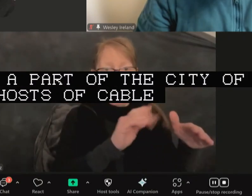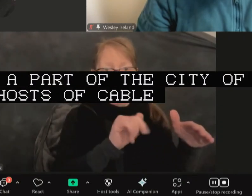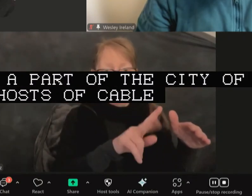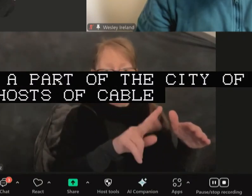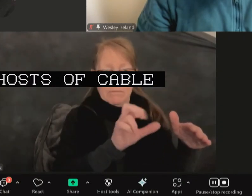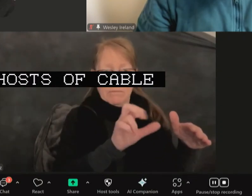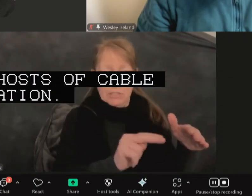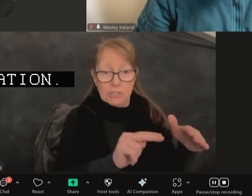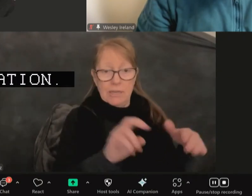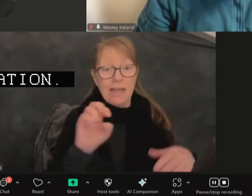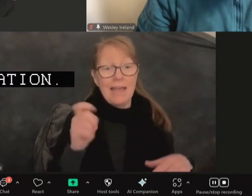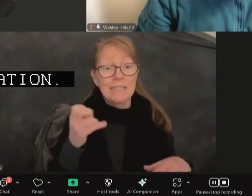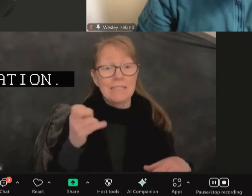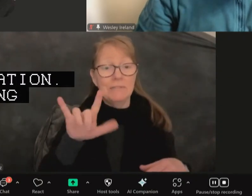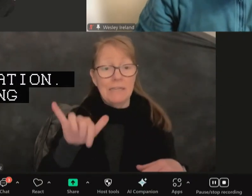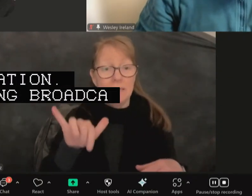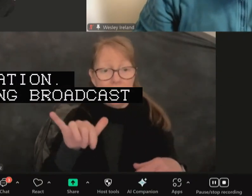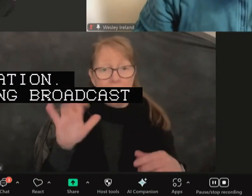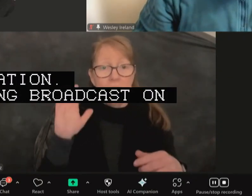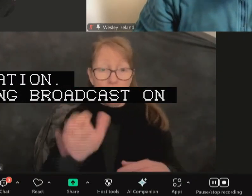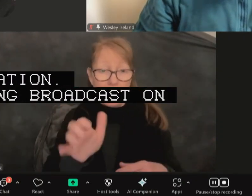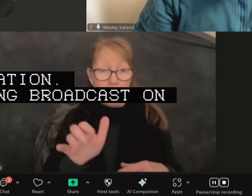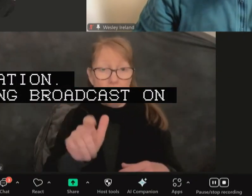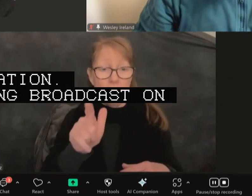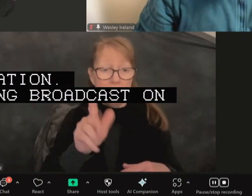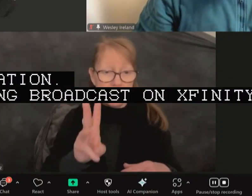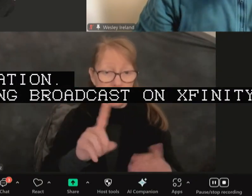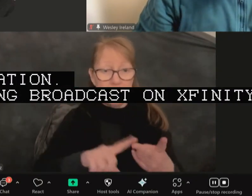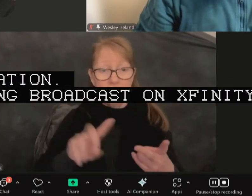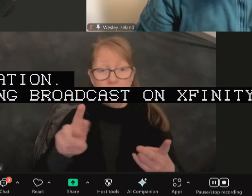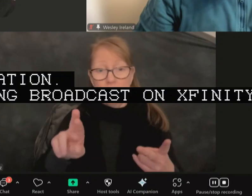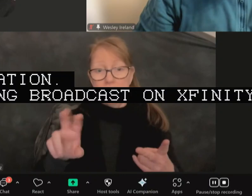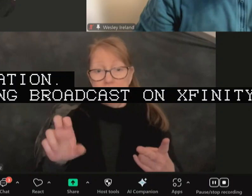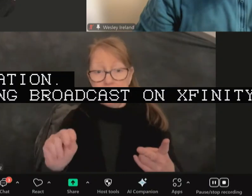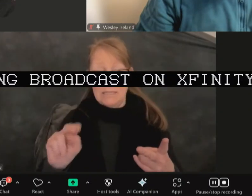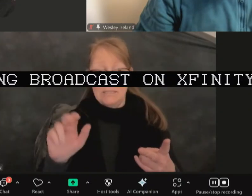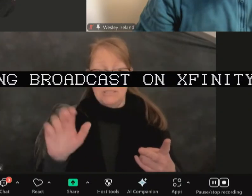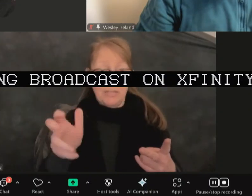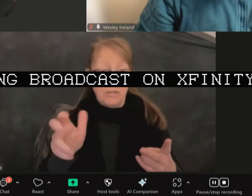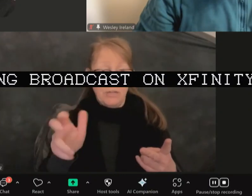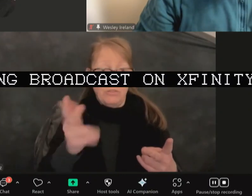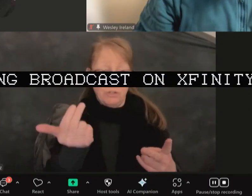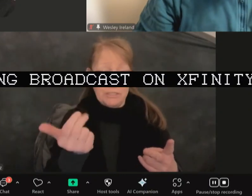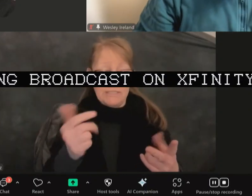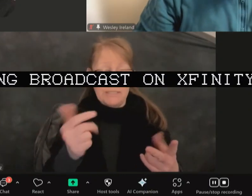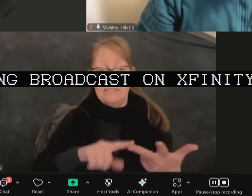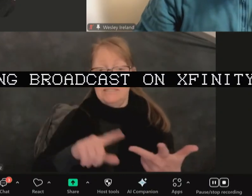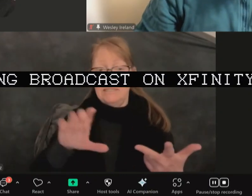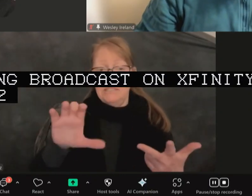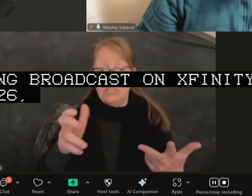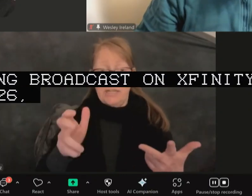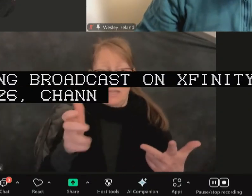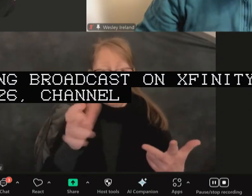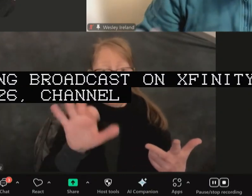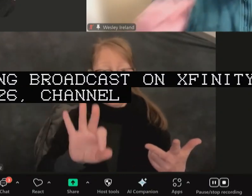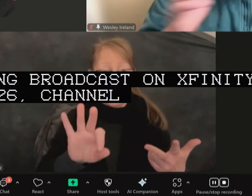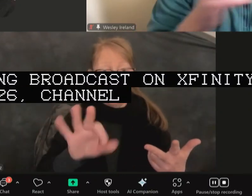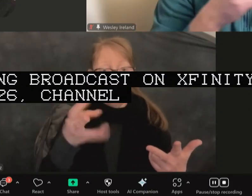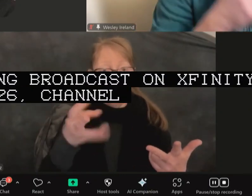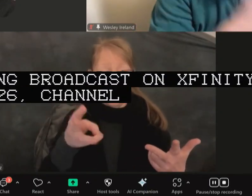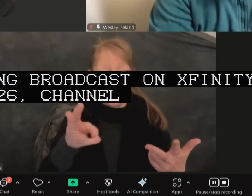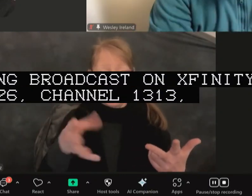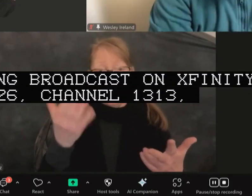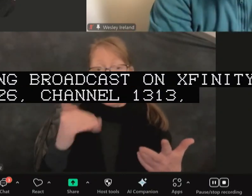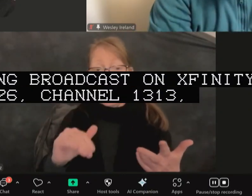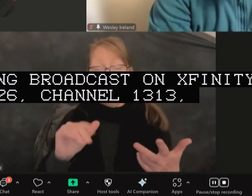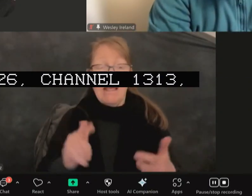Channel 26, RCN Channel 13, BIOS Channel 962, as well as live streamed on YouTube where